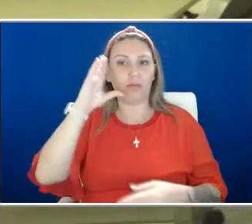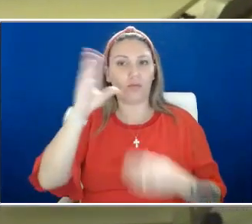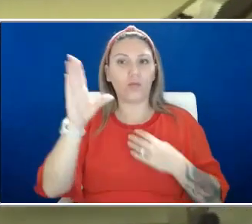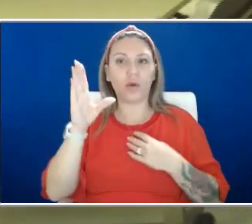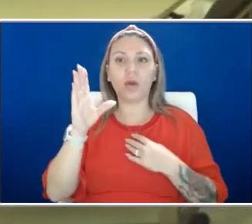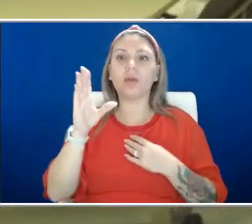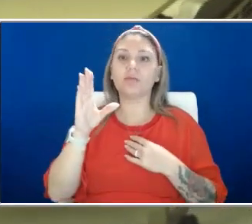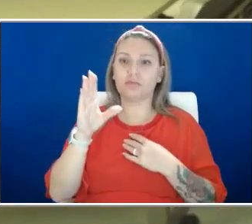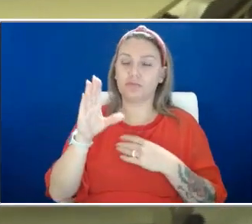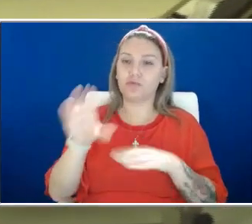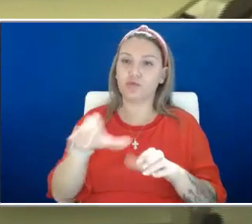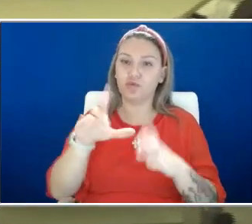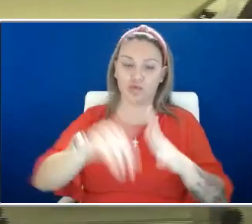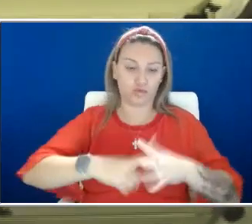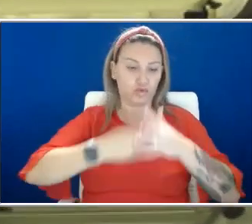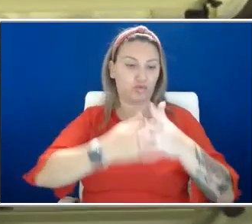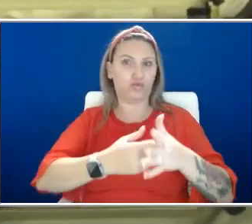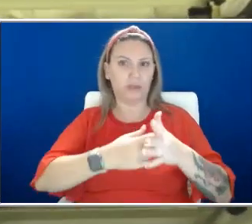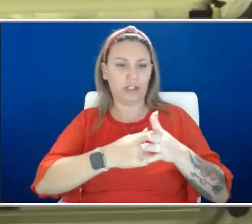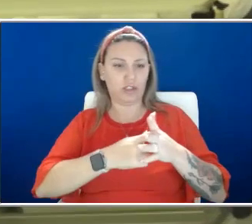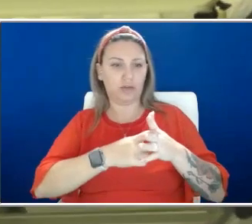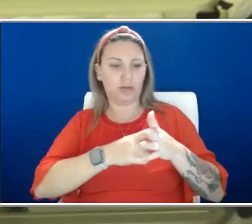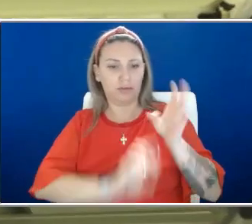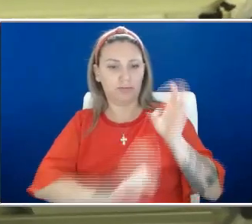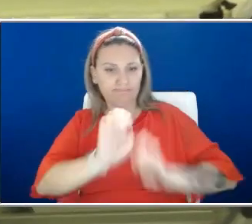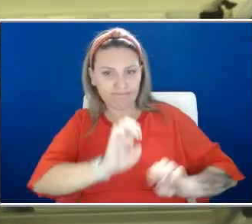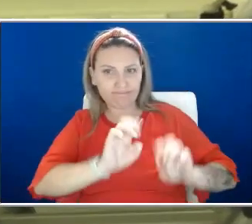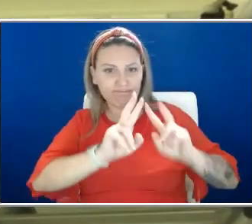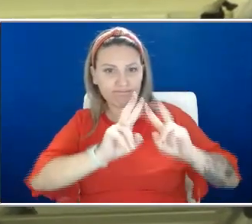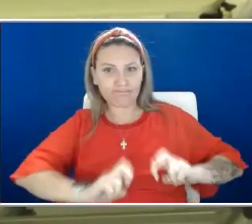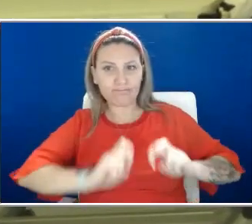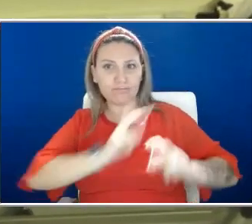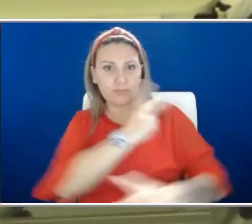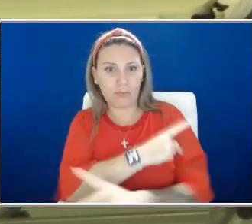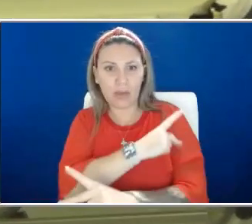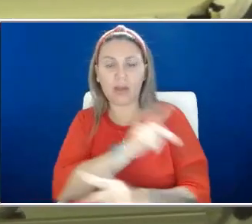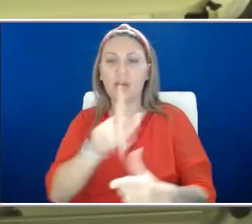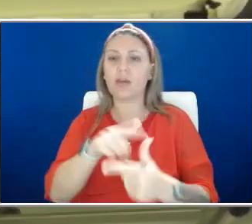the original triage of the patient, and many times